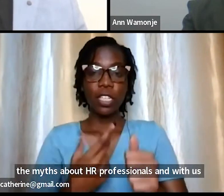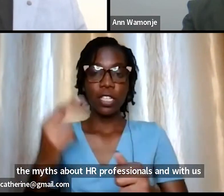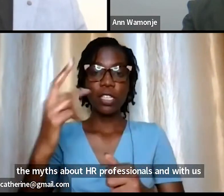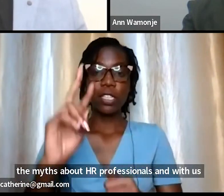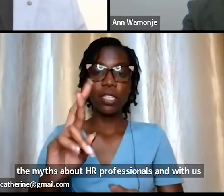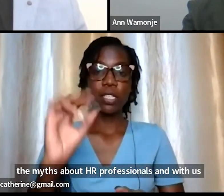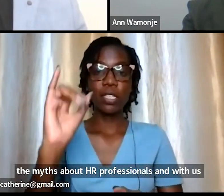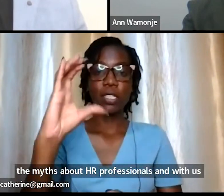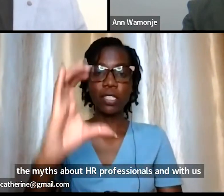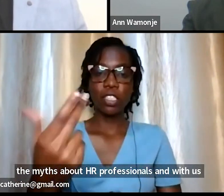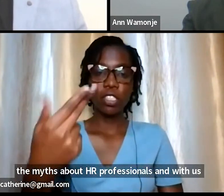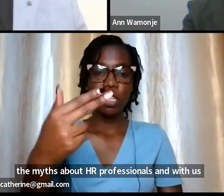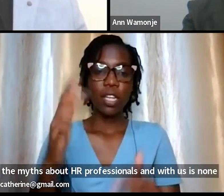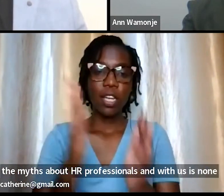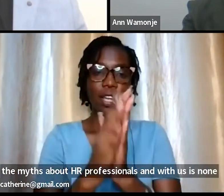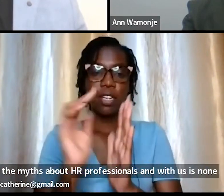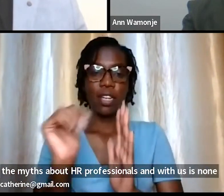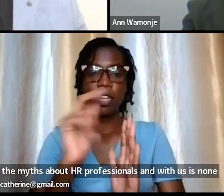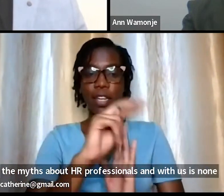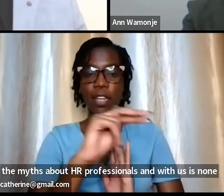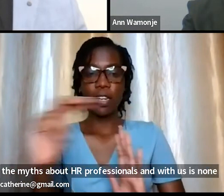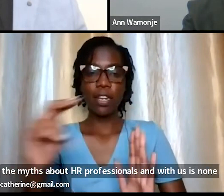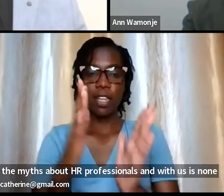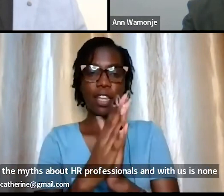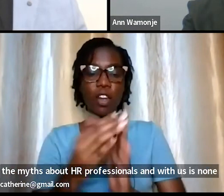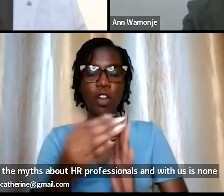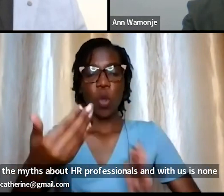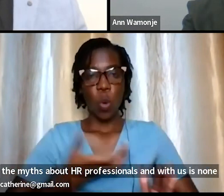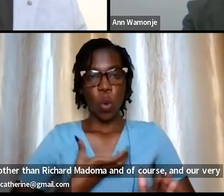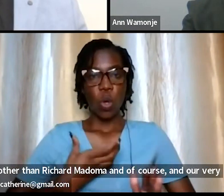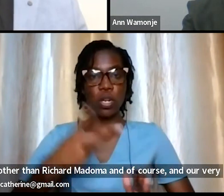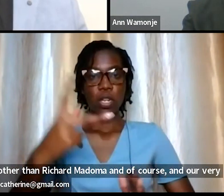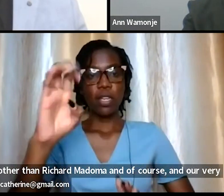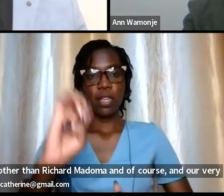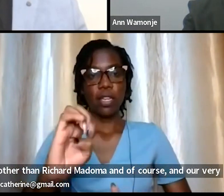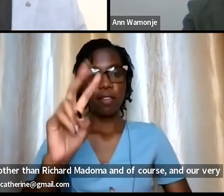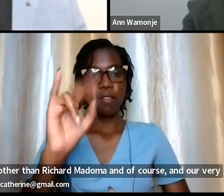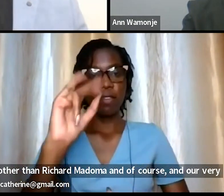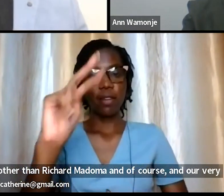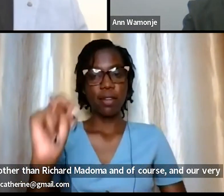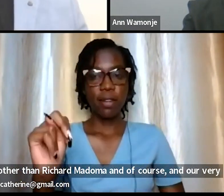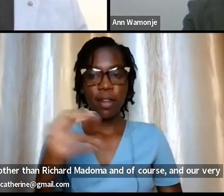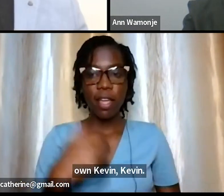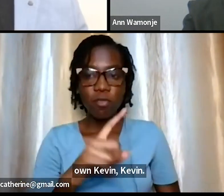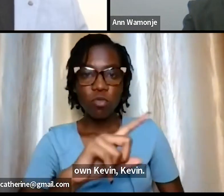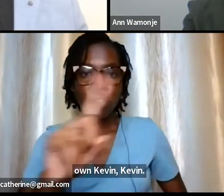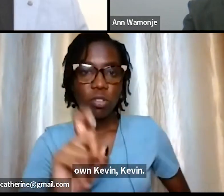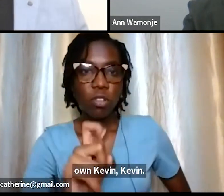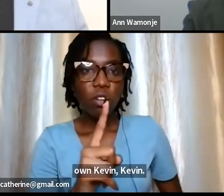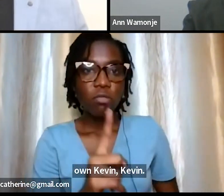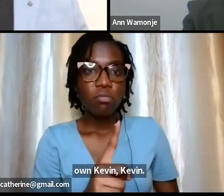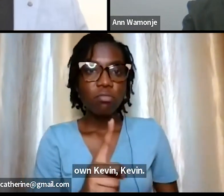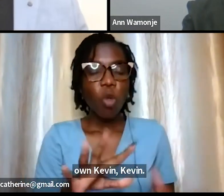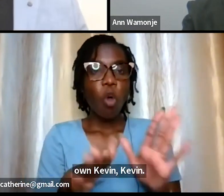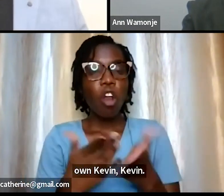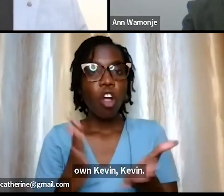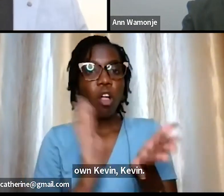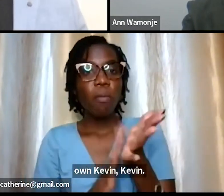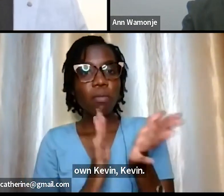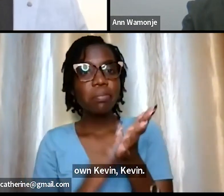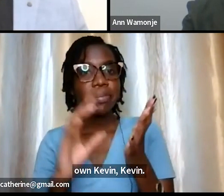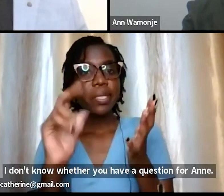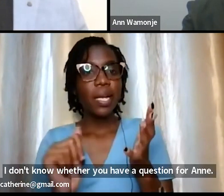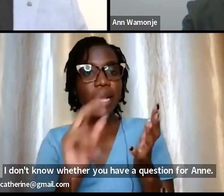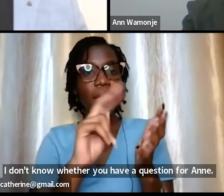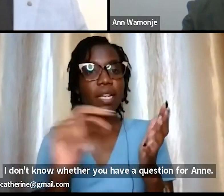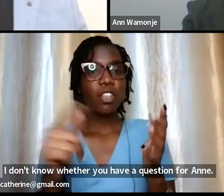Anne Wamonje, and our very own Kevin. Kevin, I don't know whether you have a question for Anne, or rather for Anne, I don't know whether you're ready with